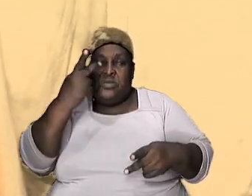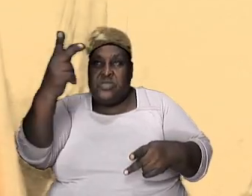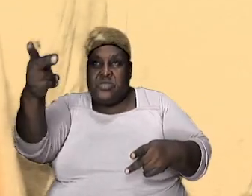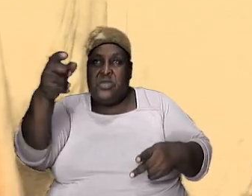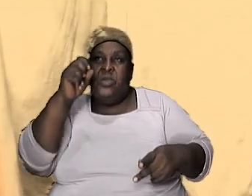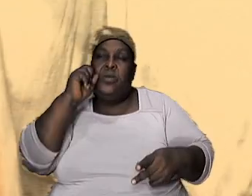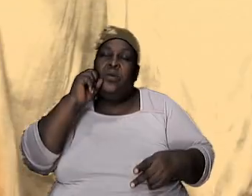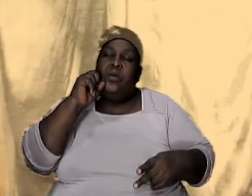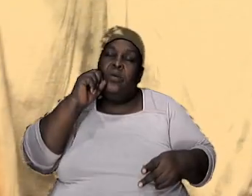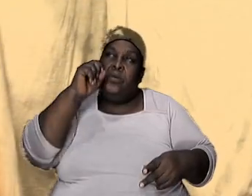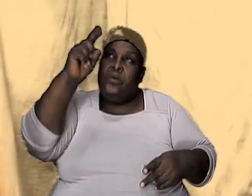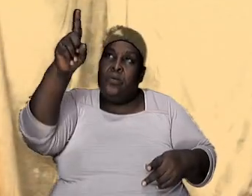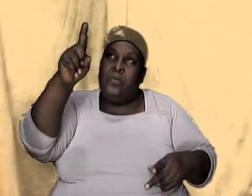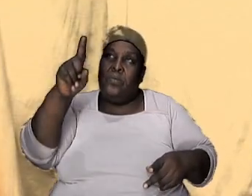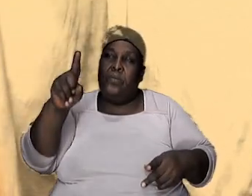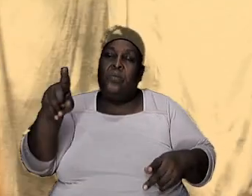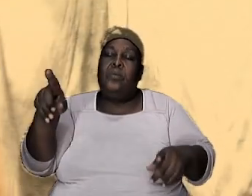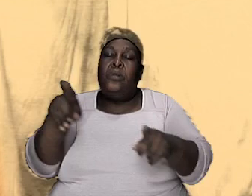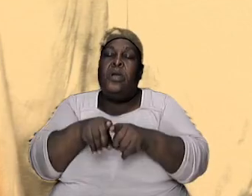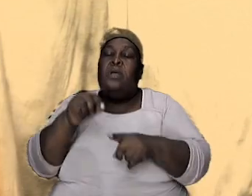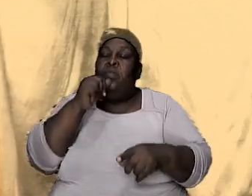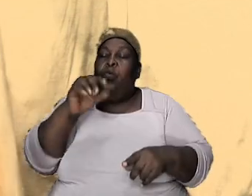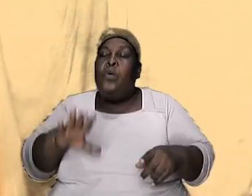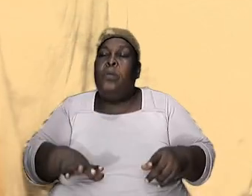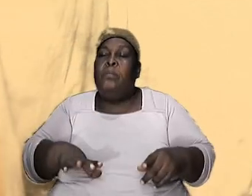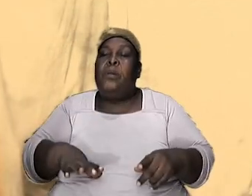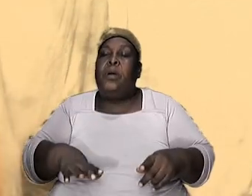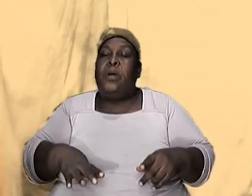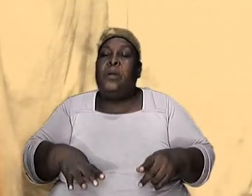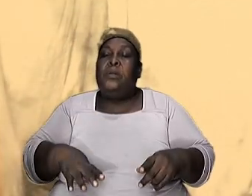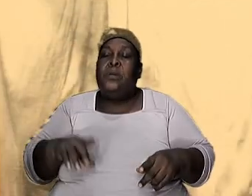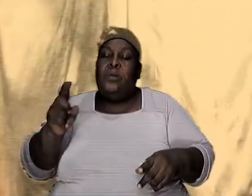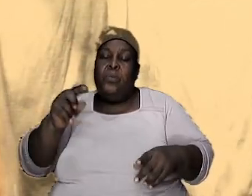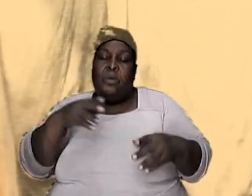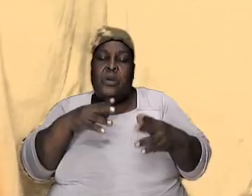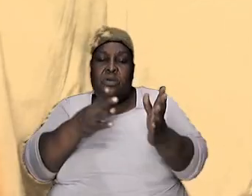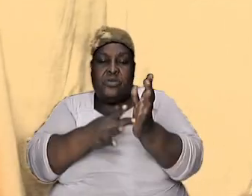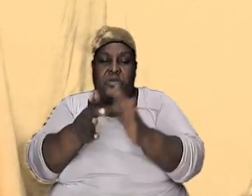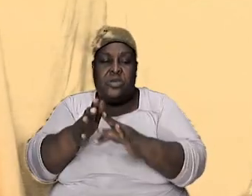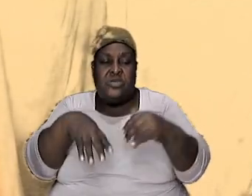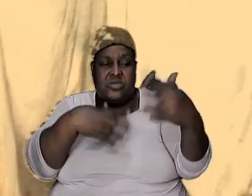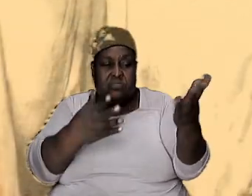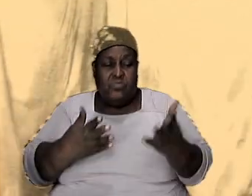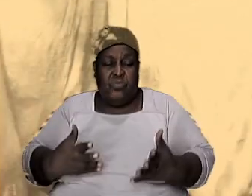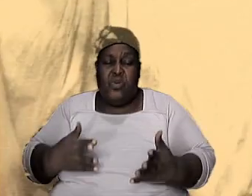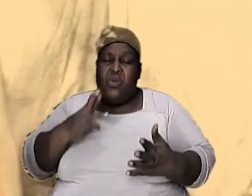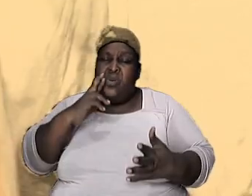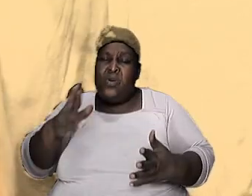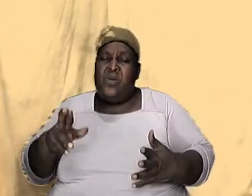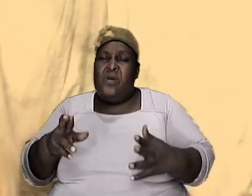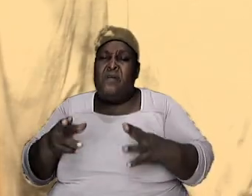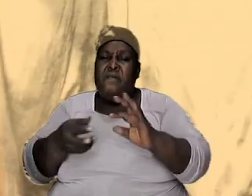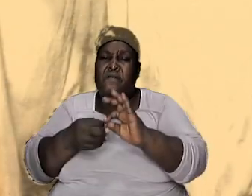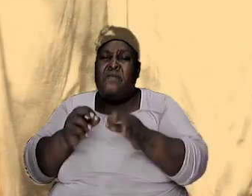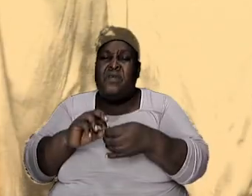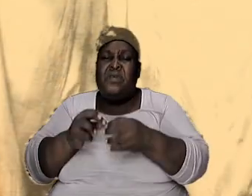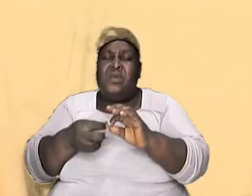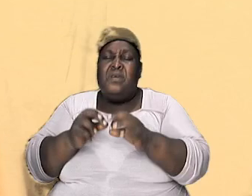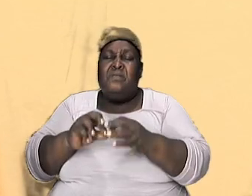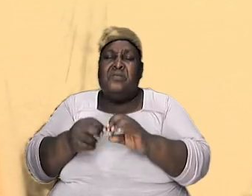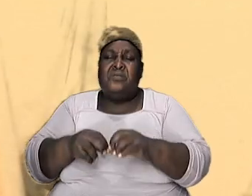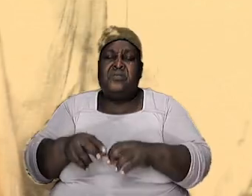like the woman at the well. Amen. She reached a place where Jesus brought her from dealing with her guilt and her sin